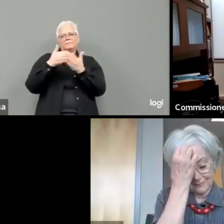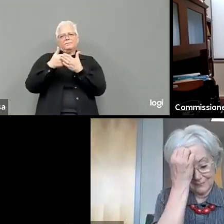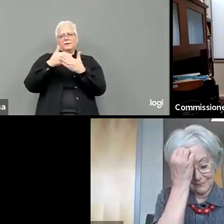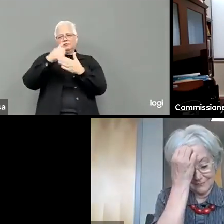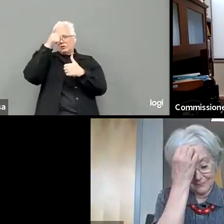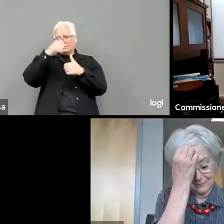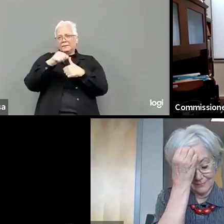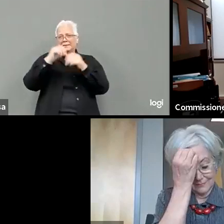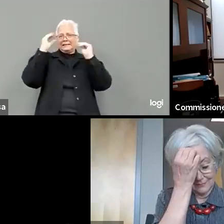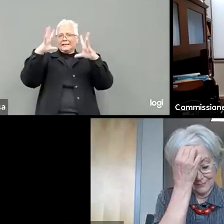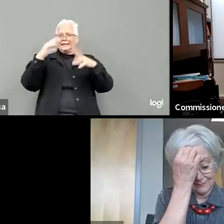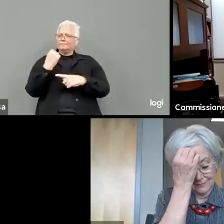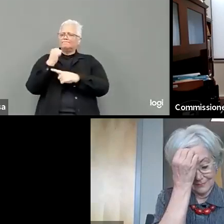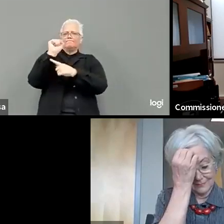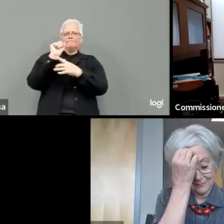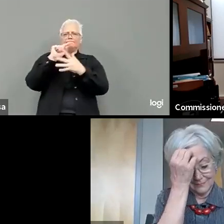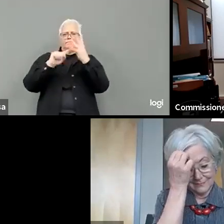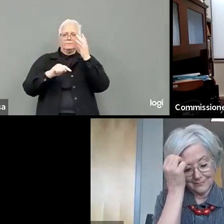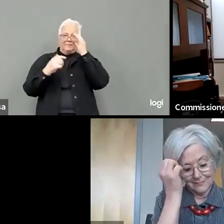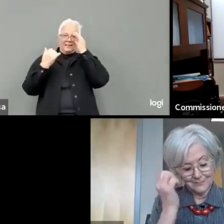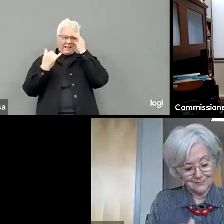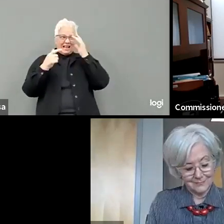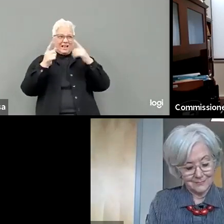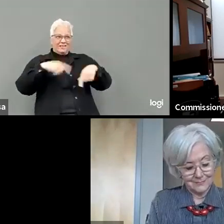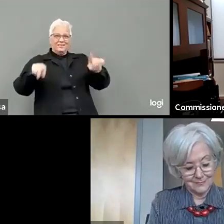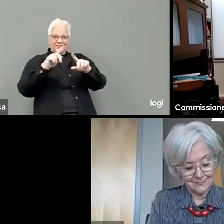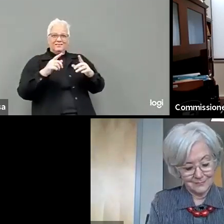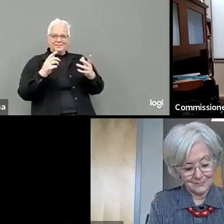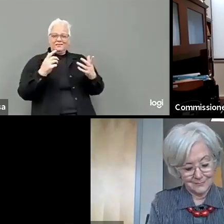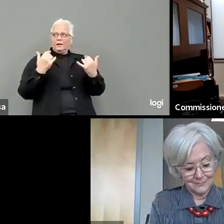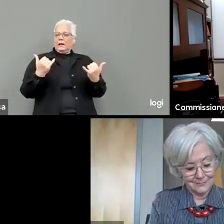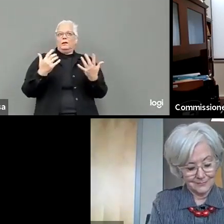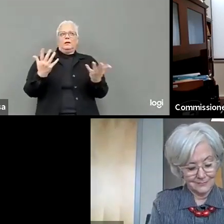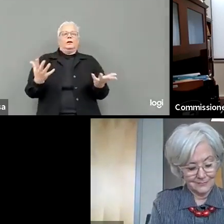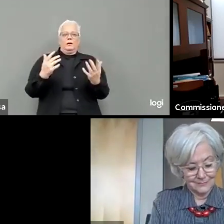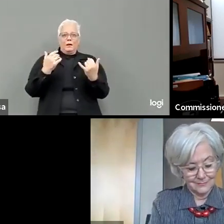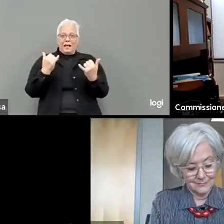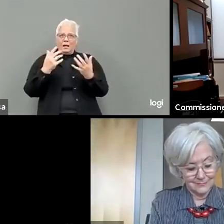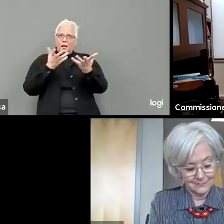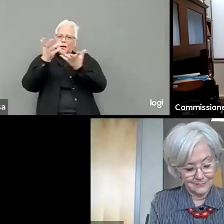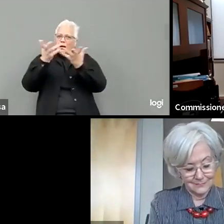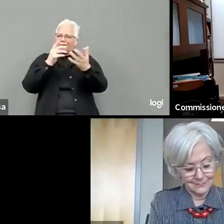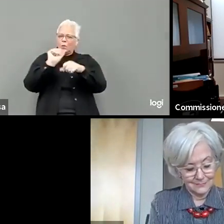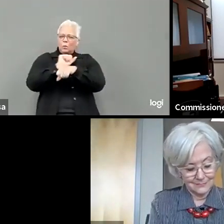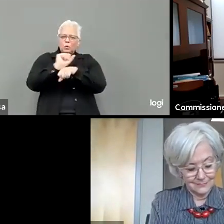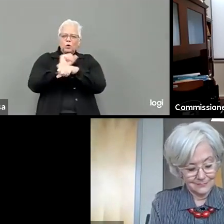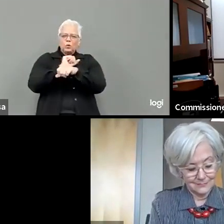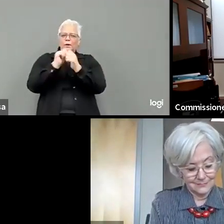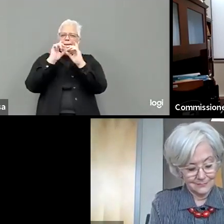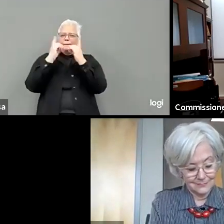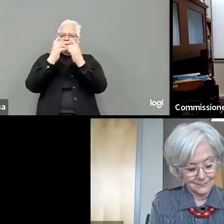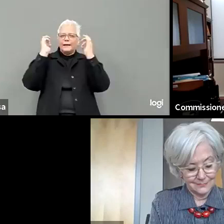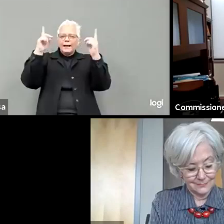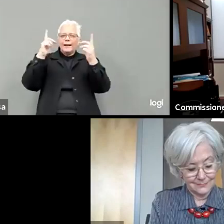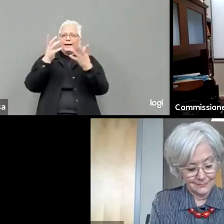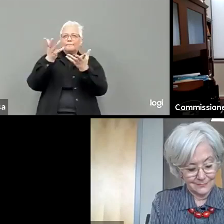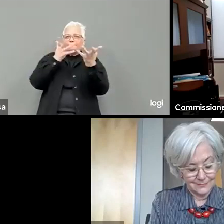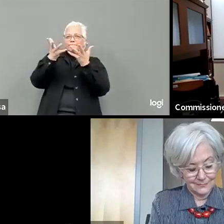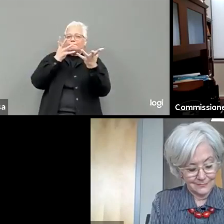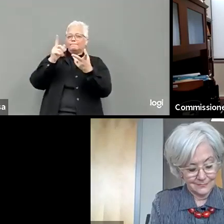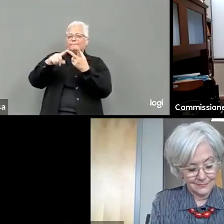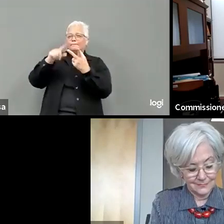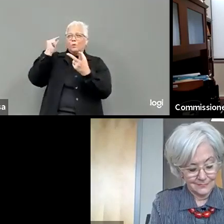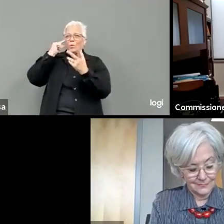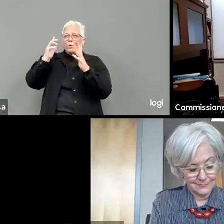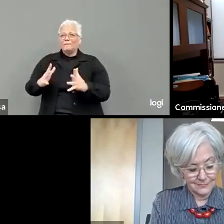same opportunity. And I also hear from them that they're very concerned about what TPS is going to look like on the other side of